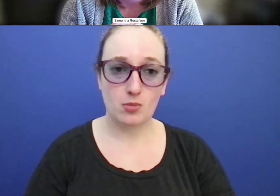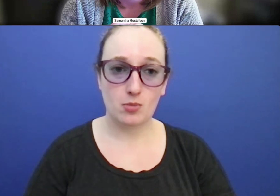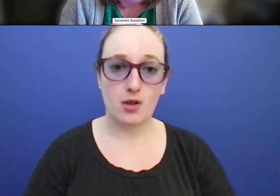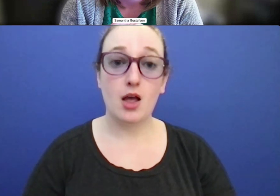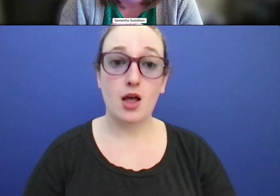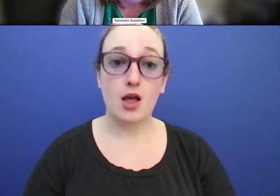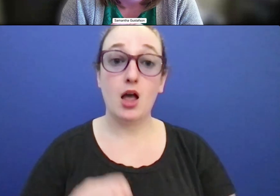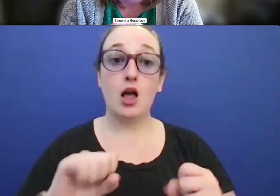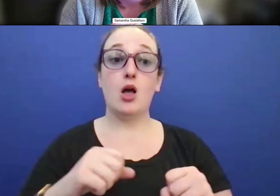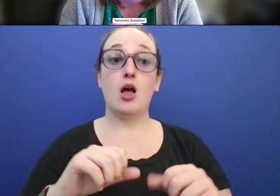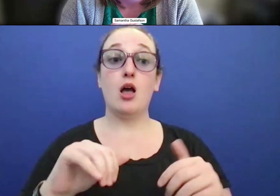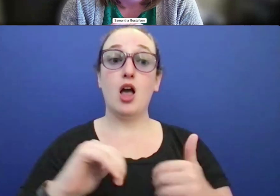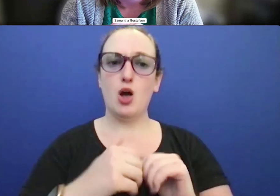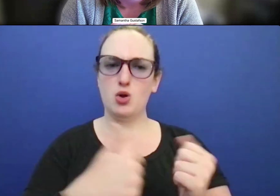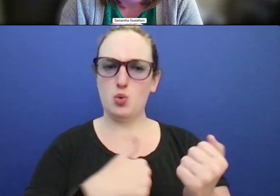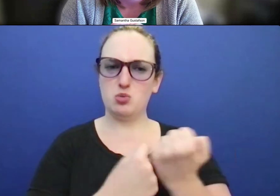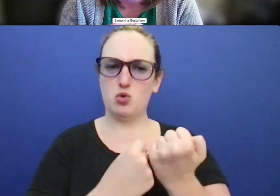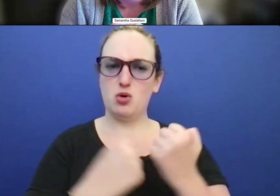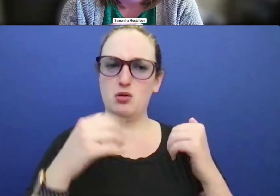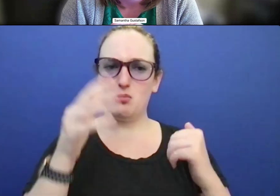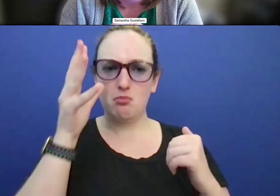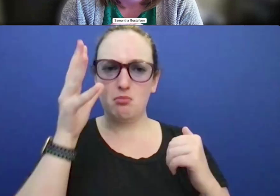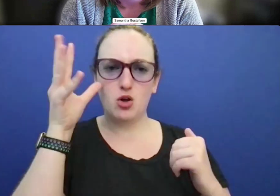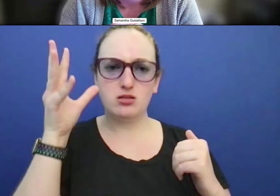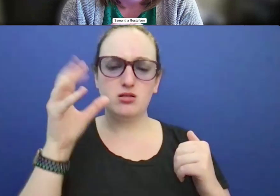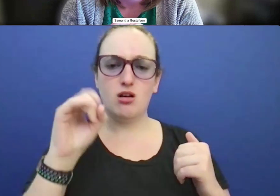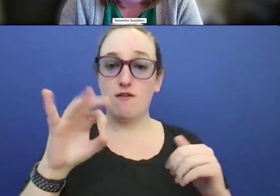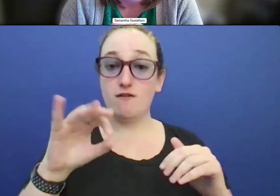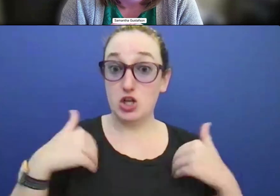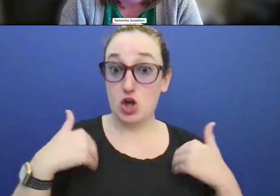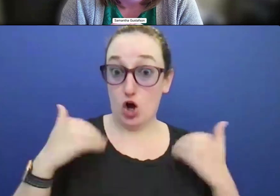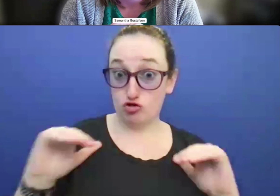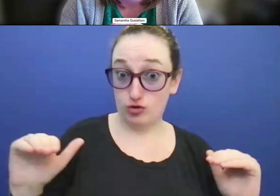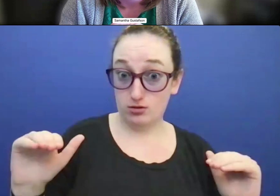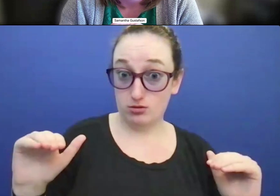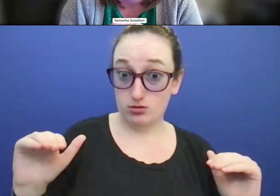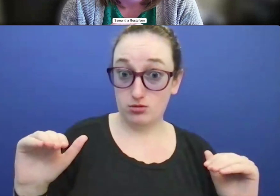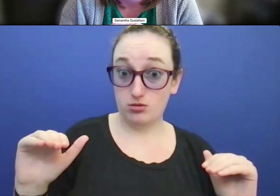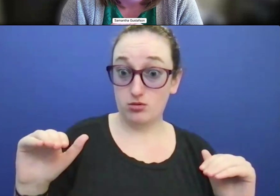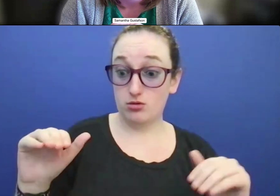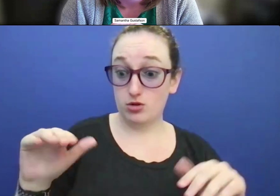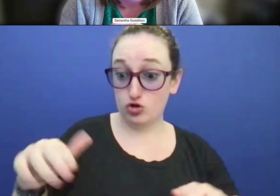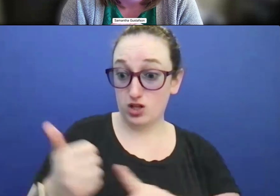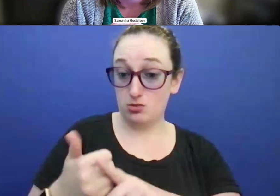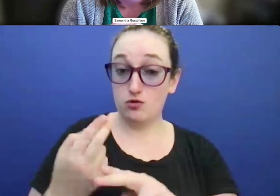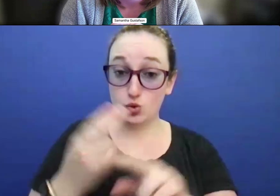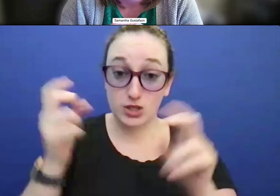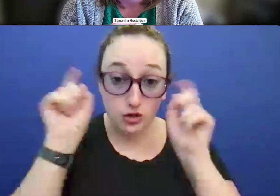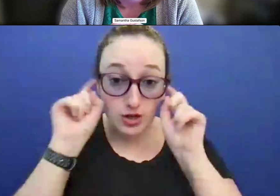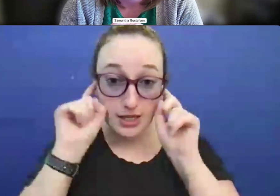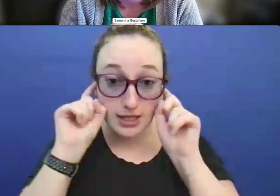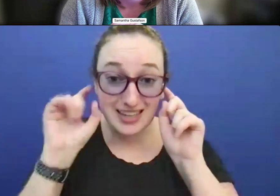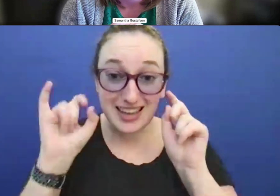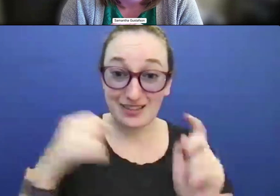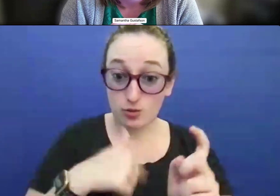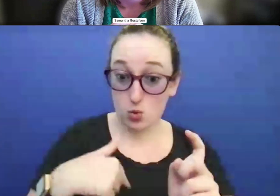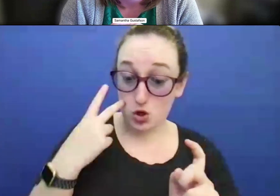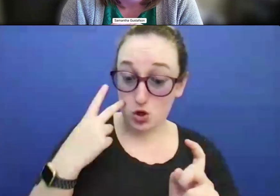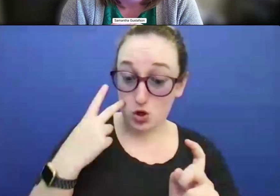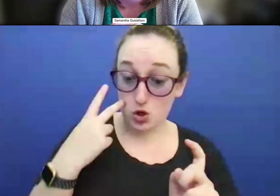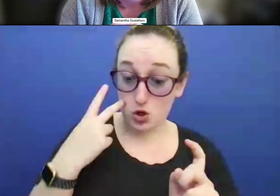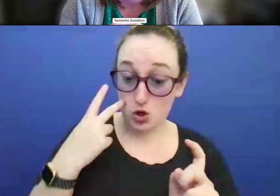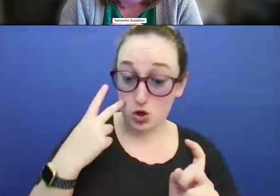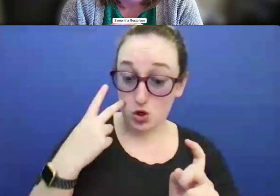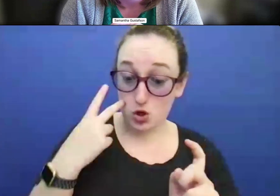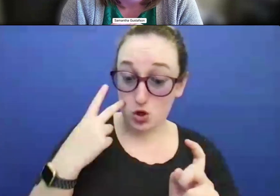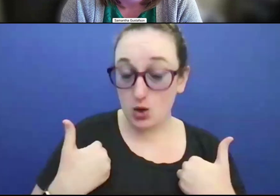How can we support parents of young children using hearing aids when they see symptoms of listening fatigue? What is our message to them? This is just the theme